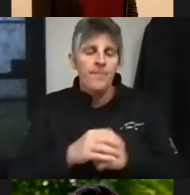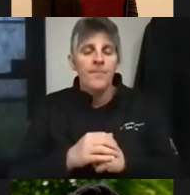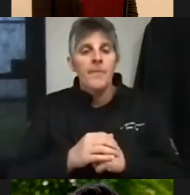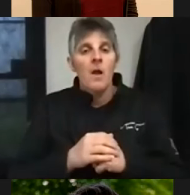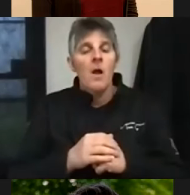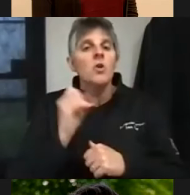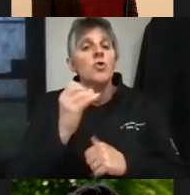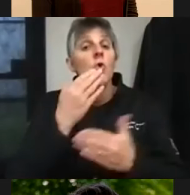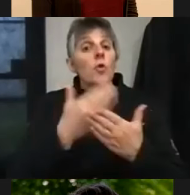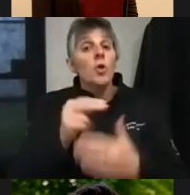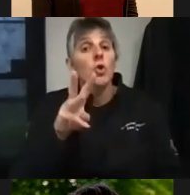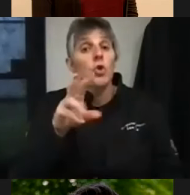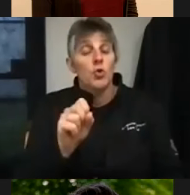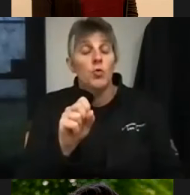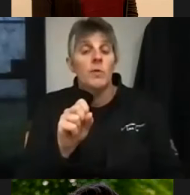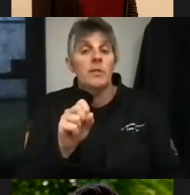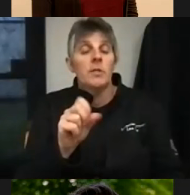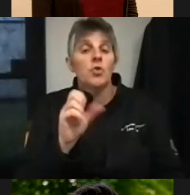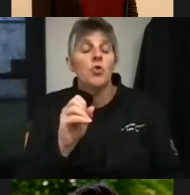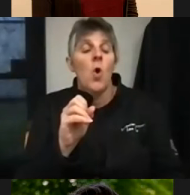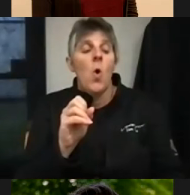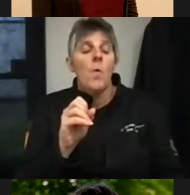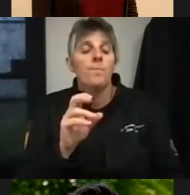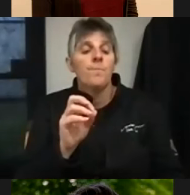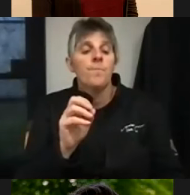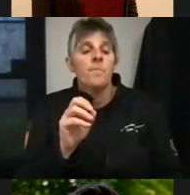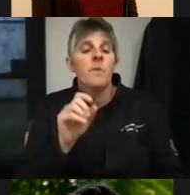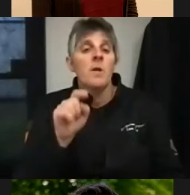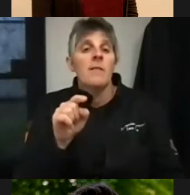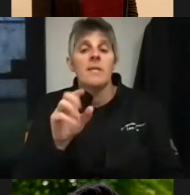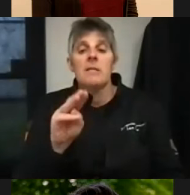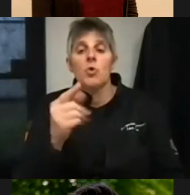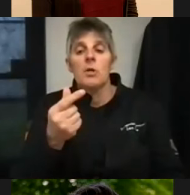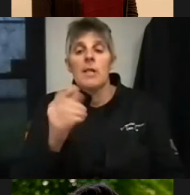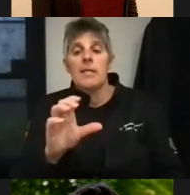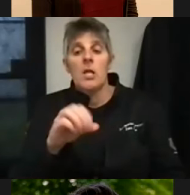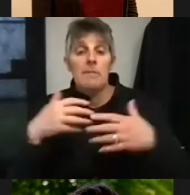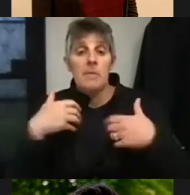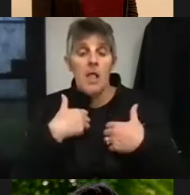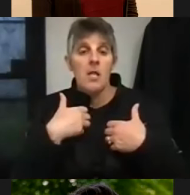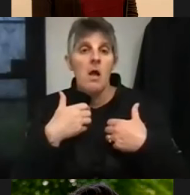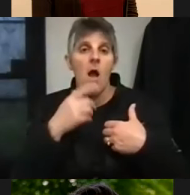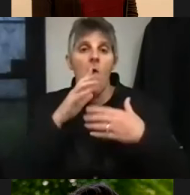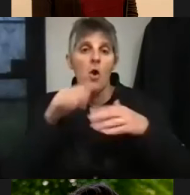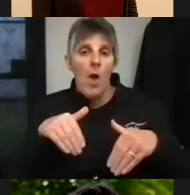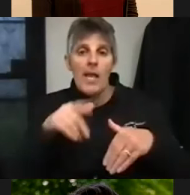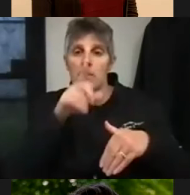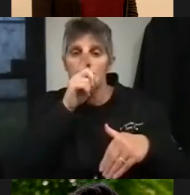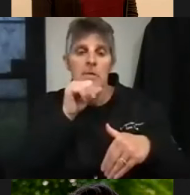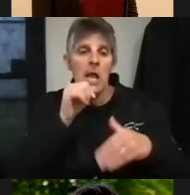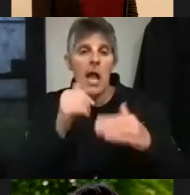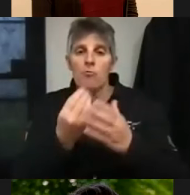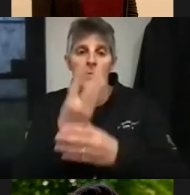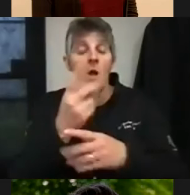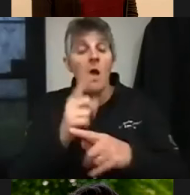So the good news is, although these mirror cells in the mammalian retina are quiescent, they don't regenerate.